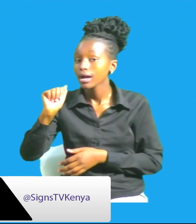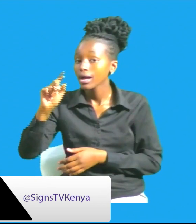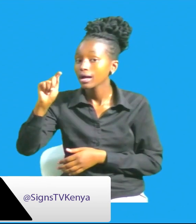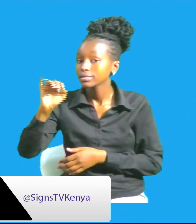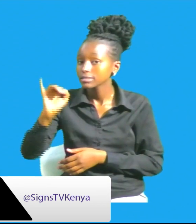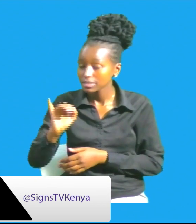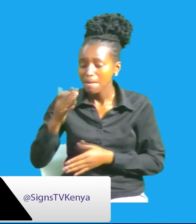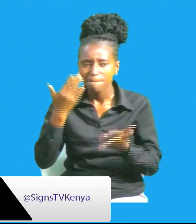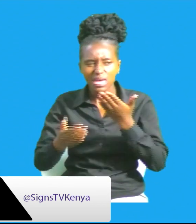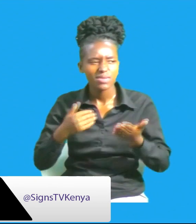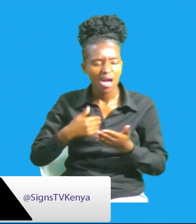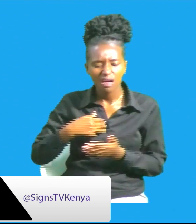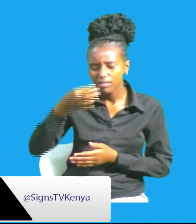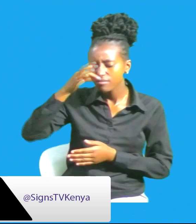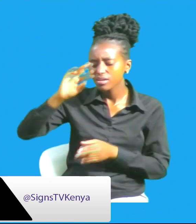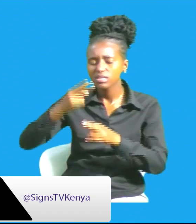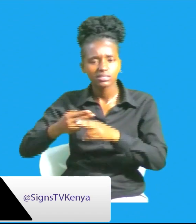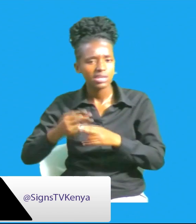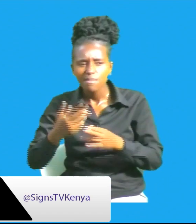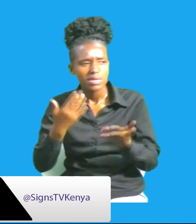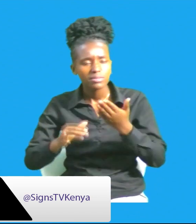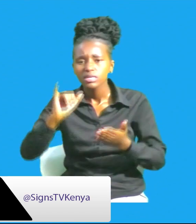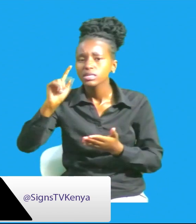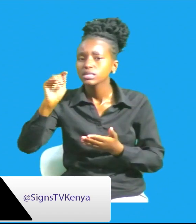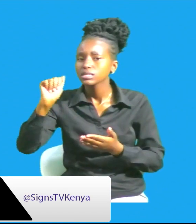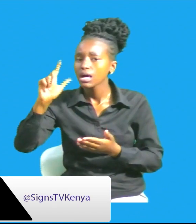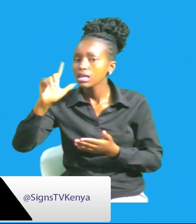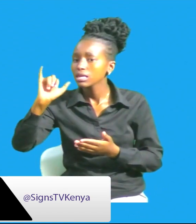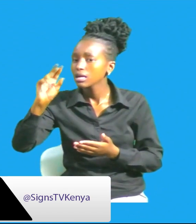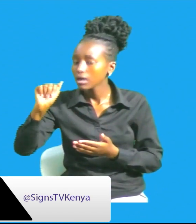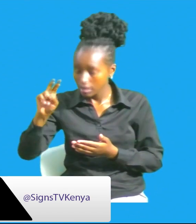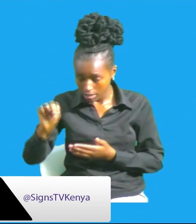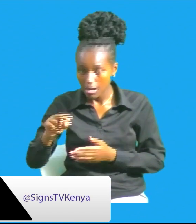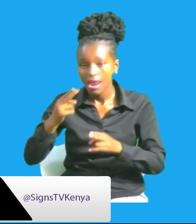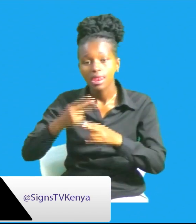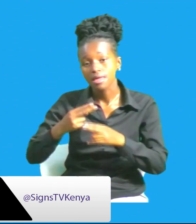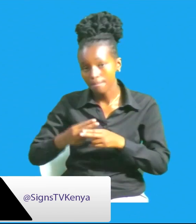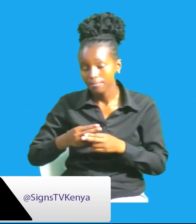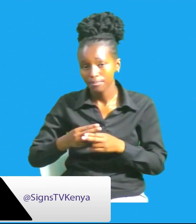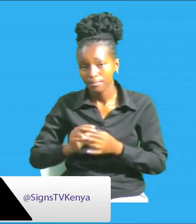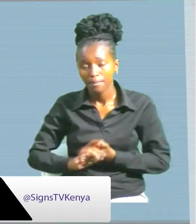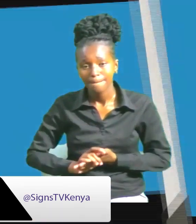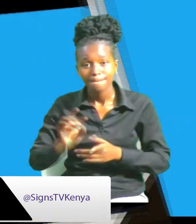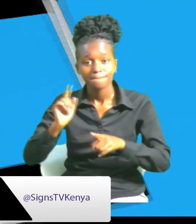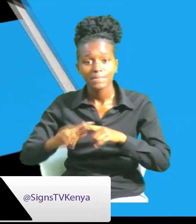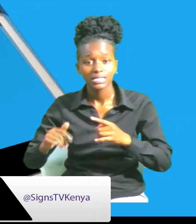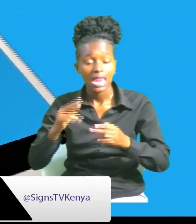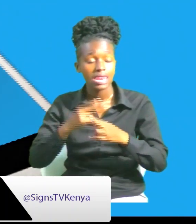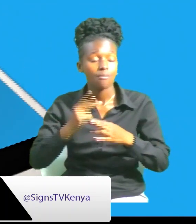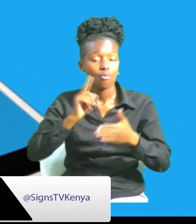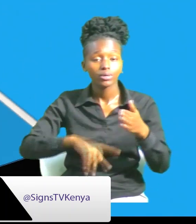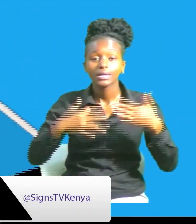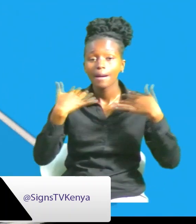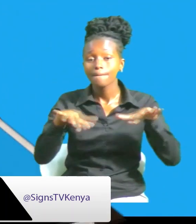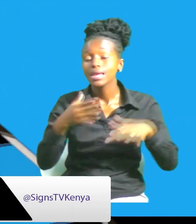if it's a French name or an Italiano name, or yeah, but it's Playboy Carti. So he is a famous